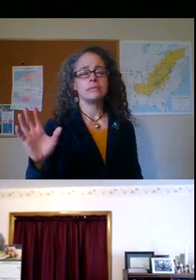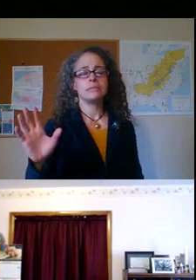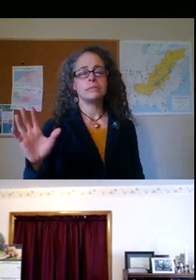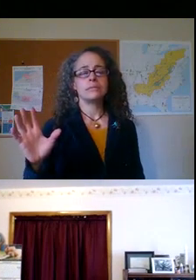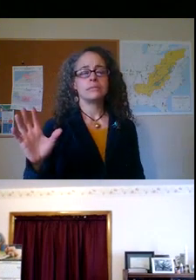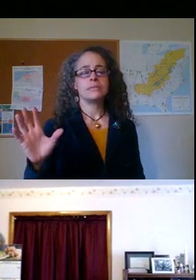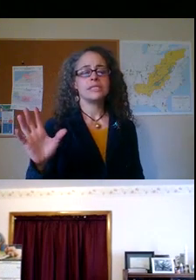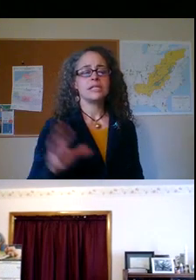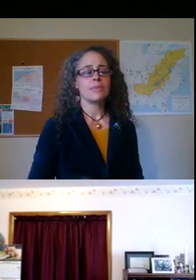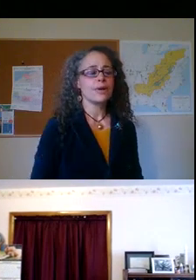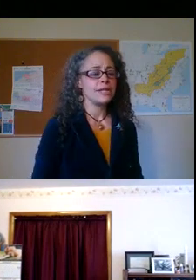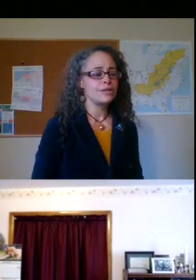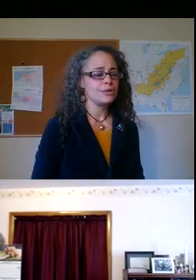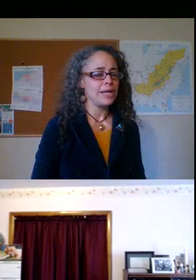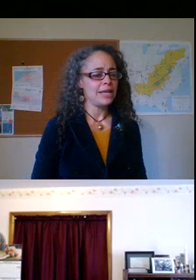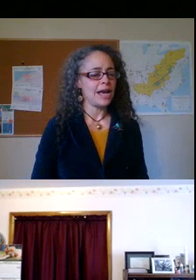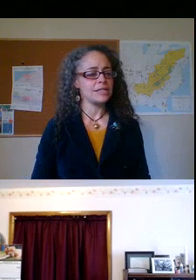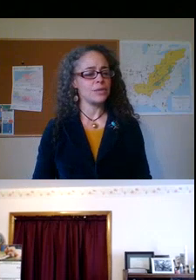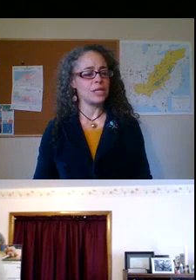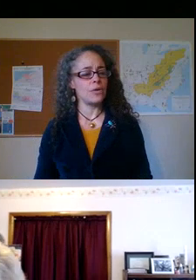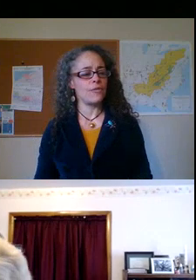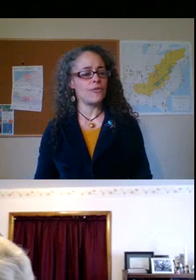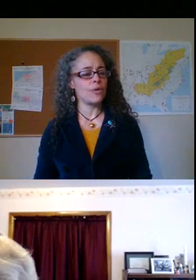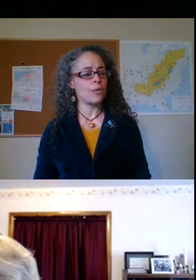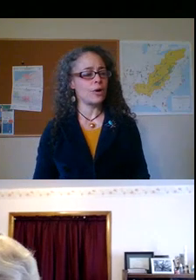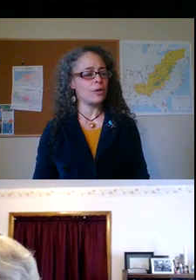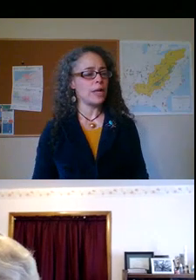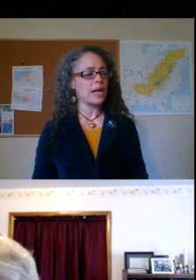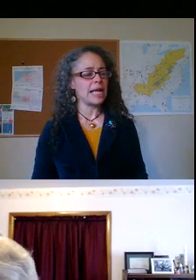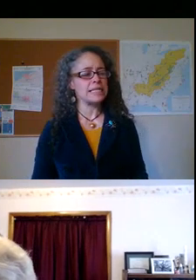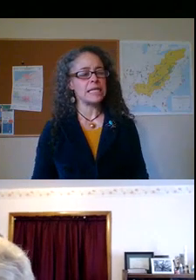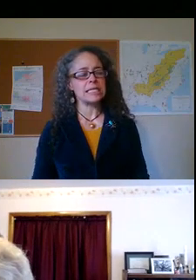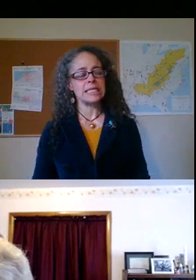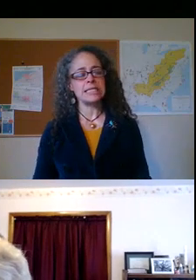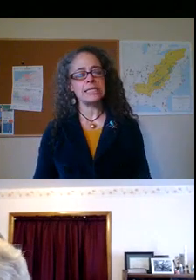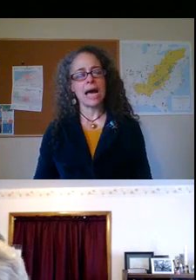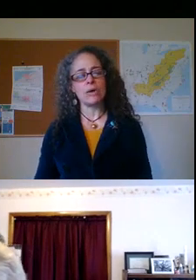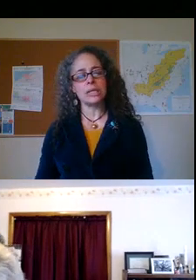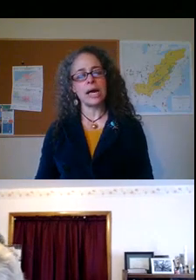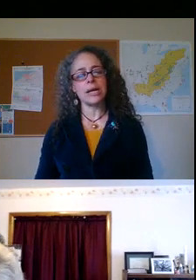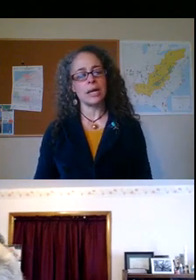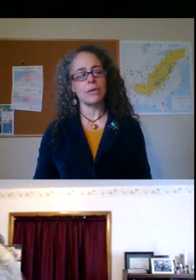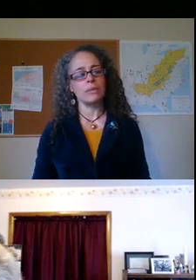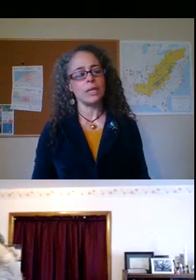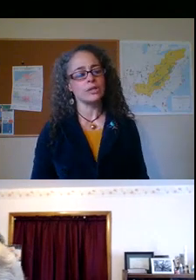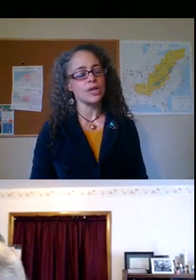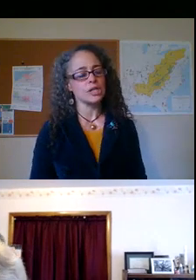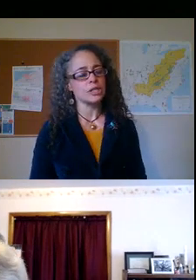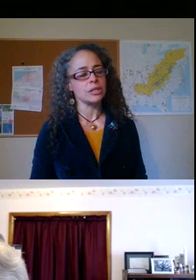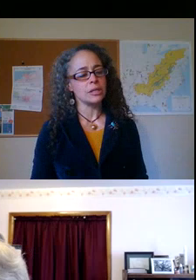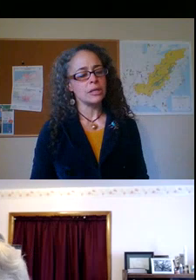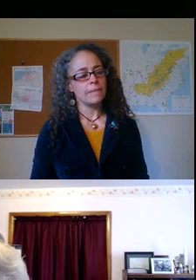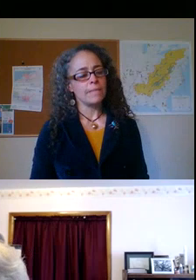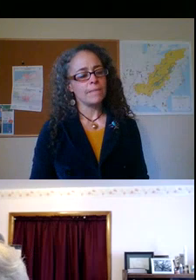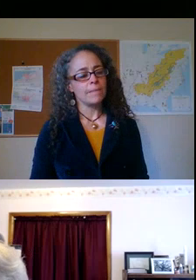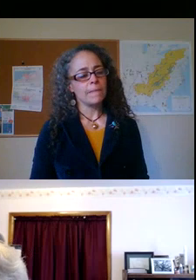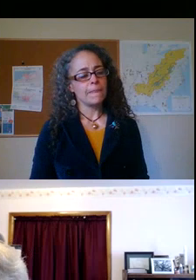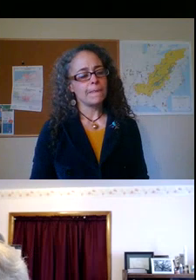get deeper into it as we go forward, but it doesn't sound like it would be